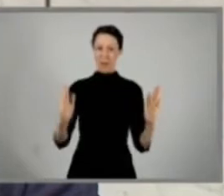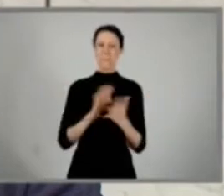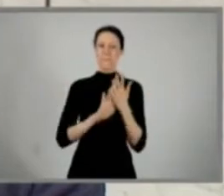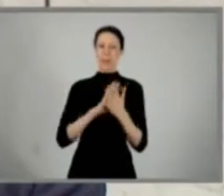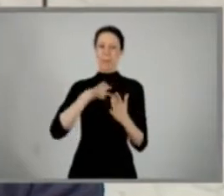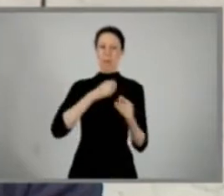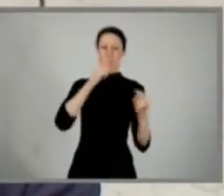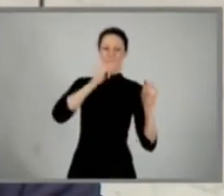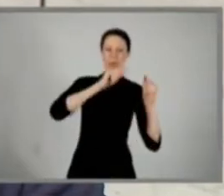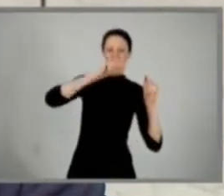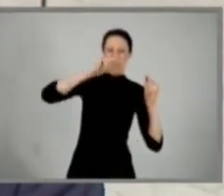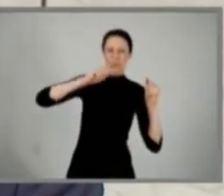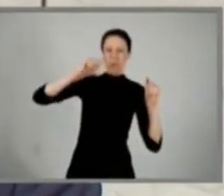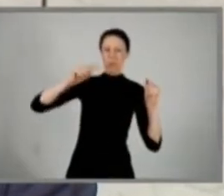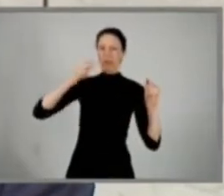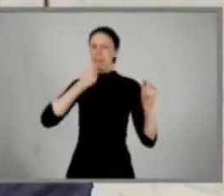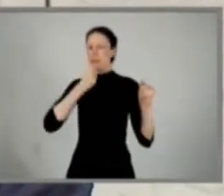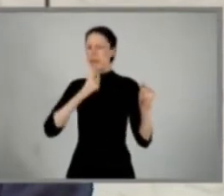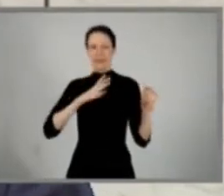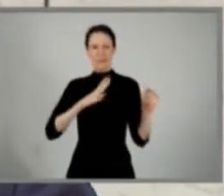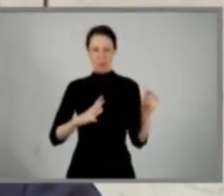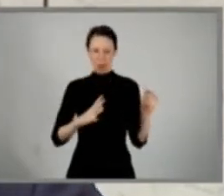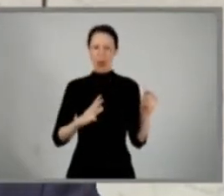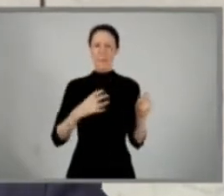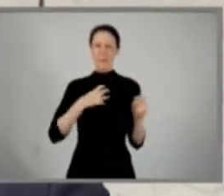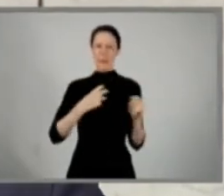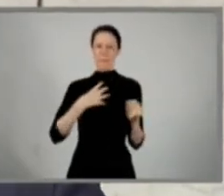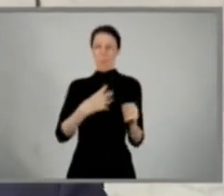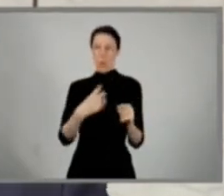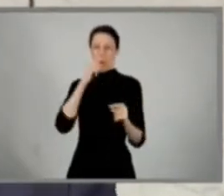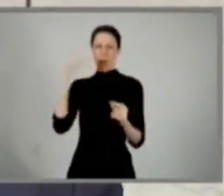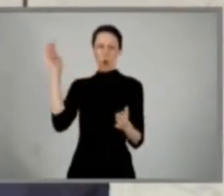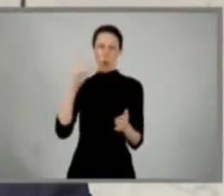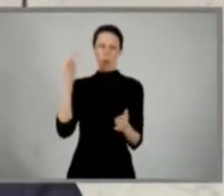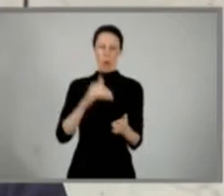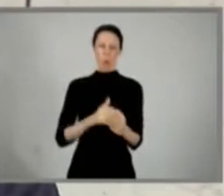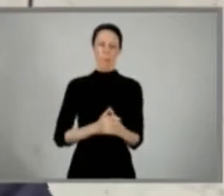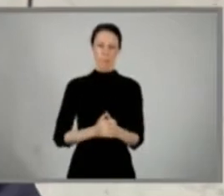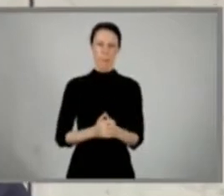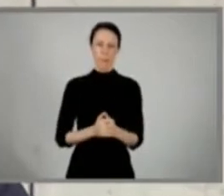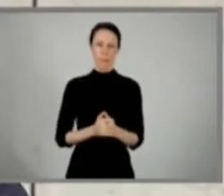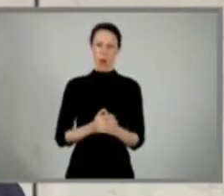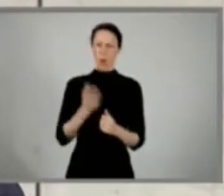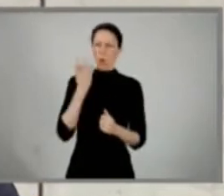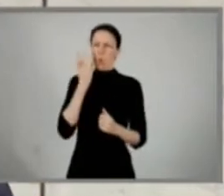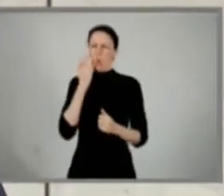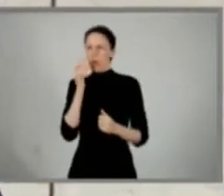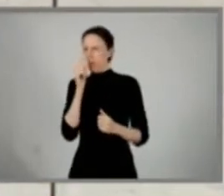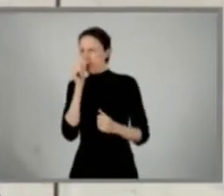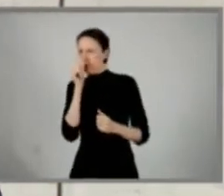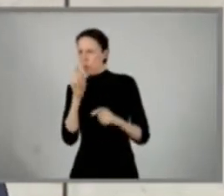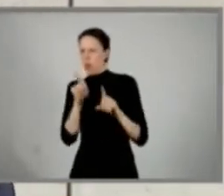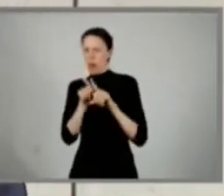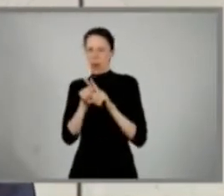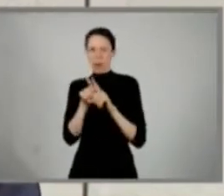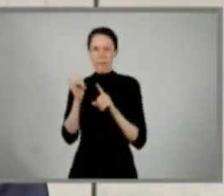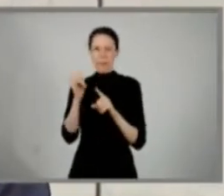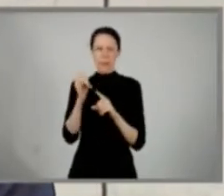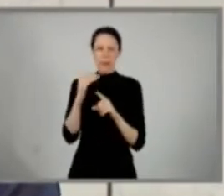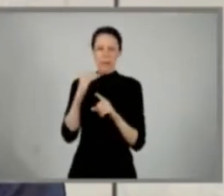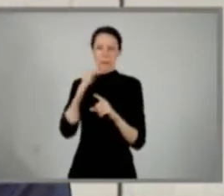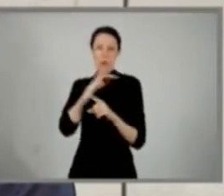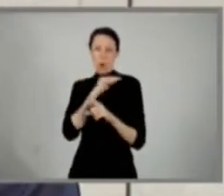possible, we are looking for additional capacity. I'll be meeting with the Victorian Premier when I go to Melbourne next week, and there will